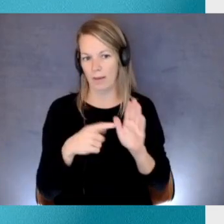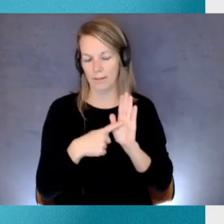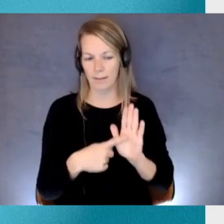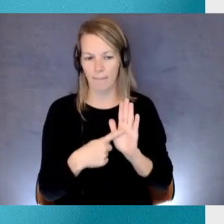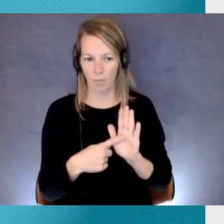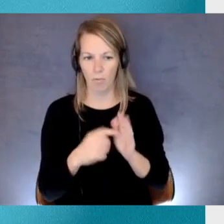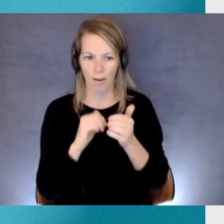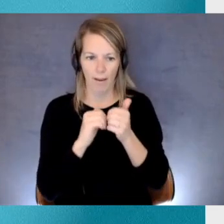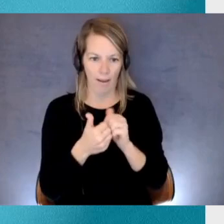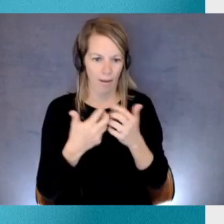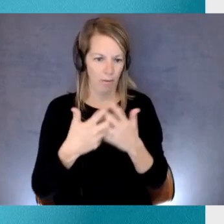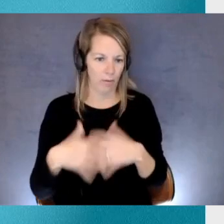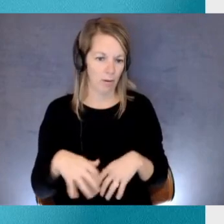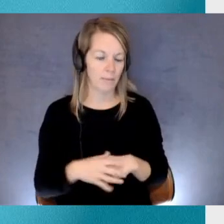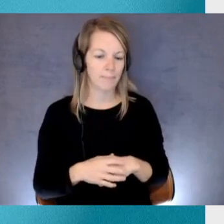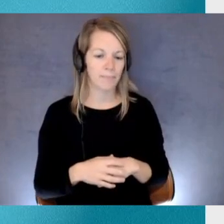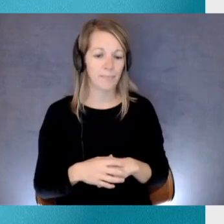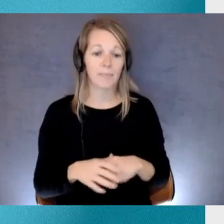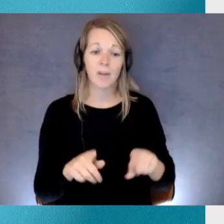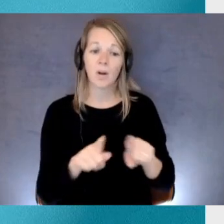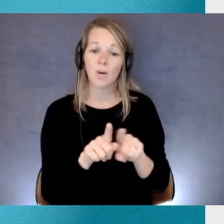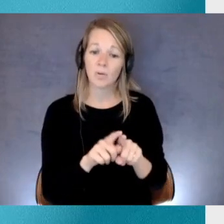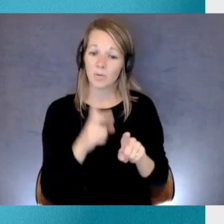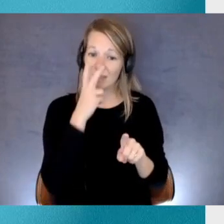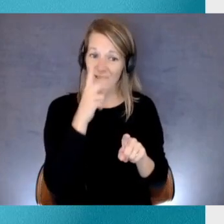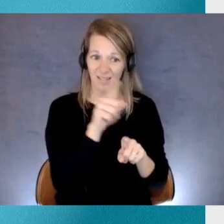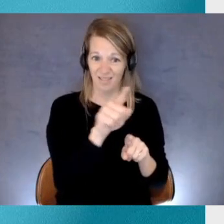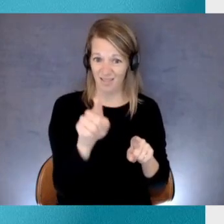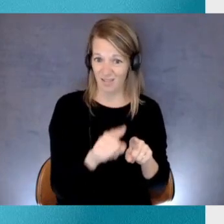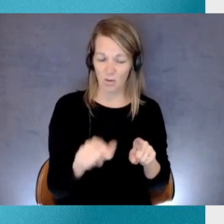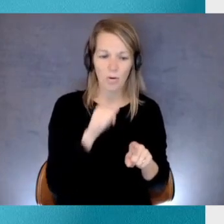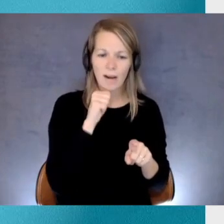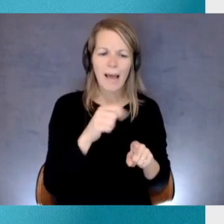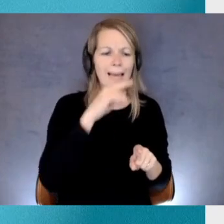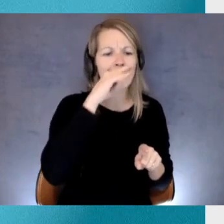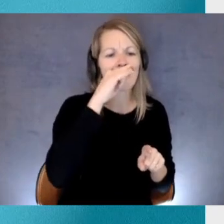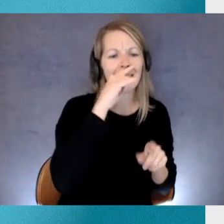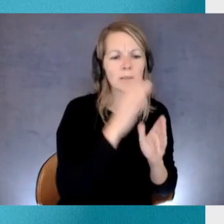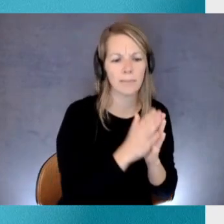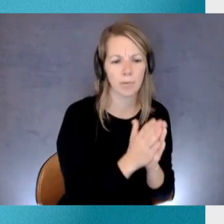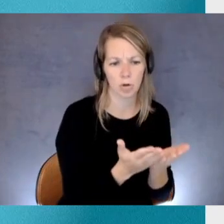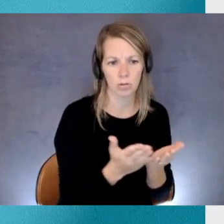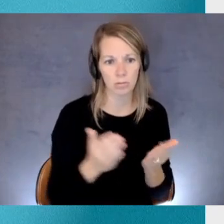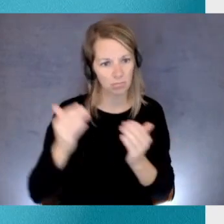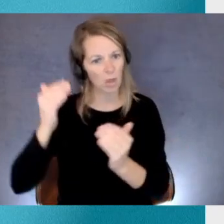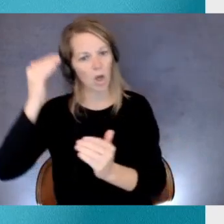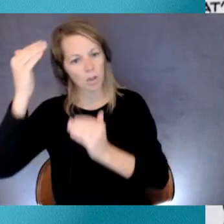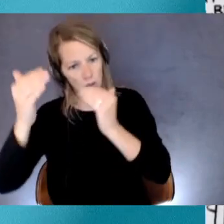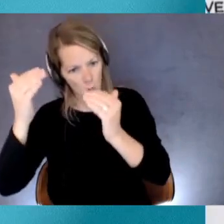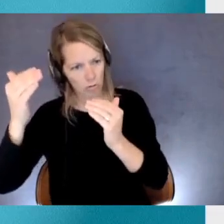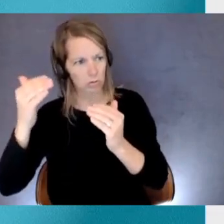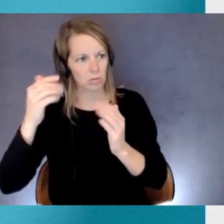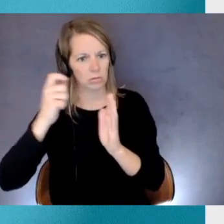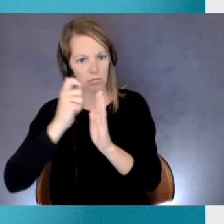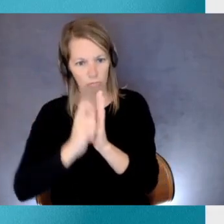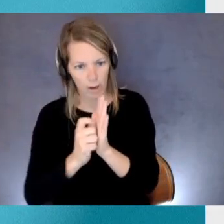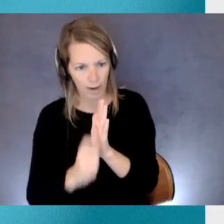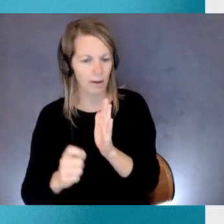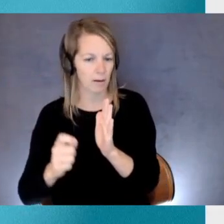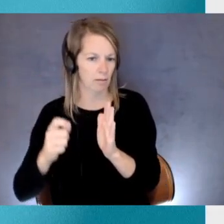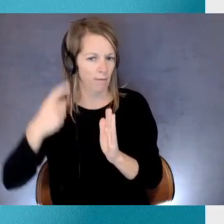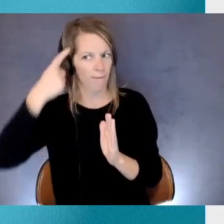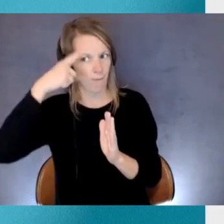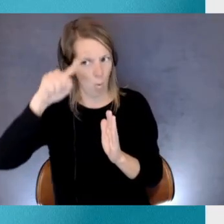these works. And I also wanted you to see the way in which these are not kids' books. These are books by adults for adults living with those